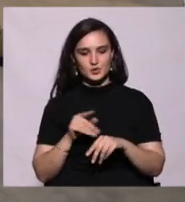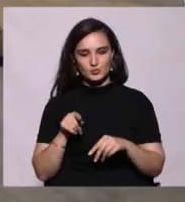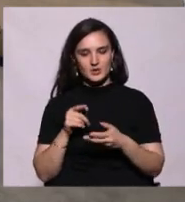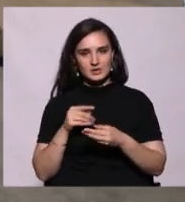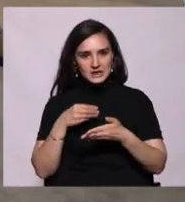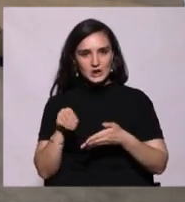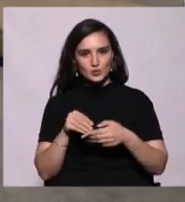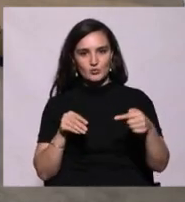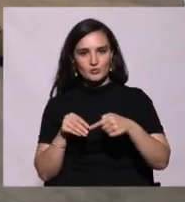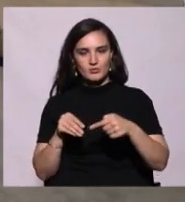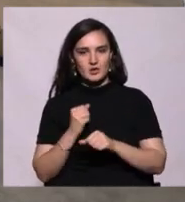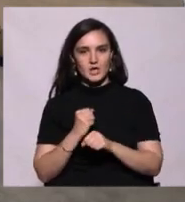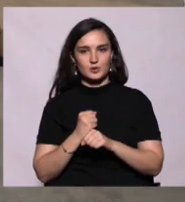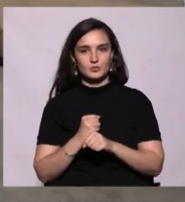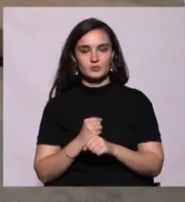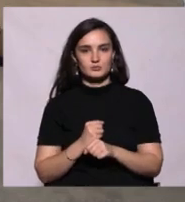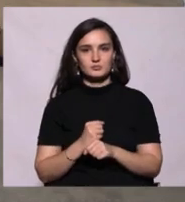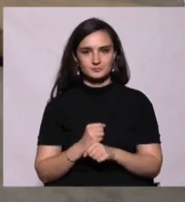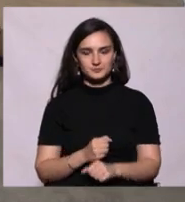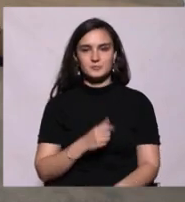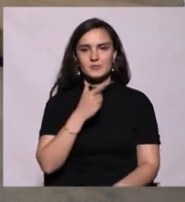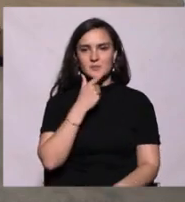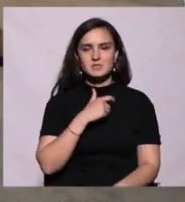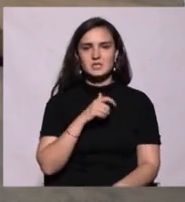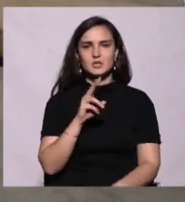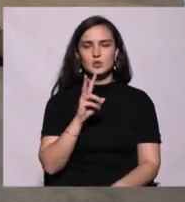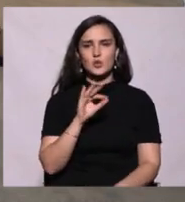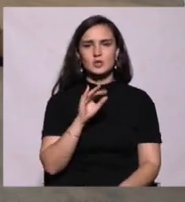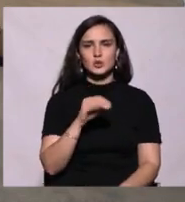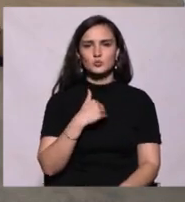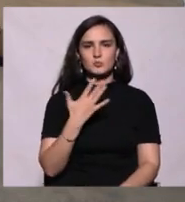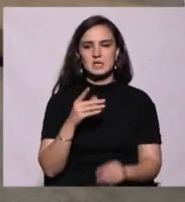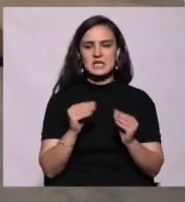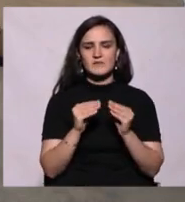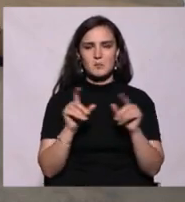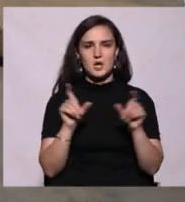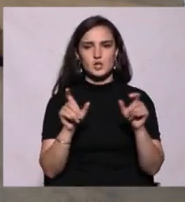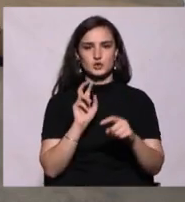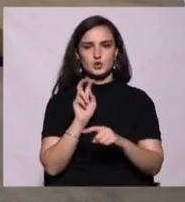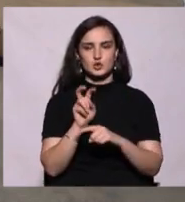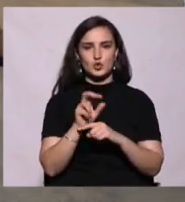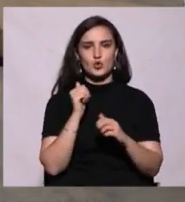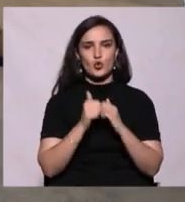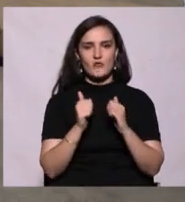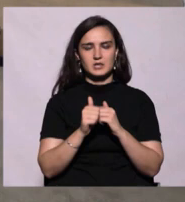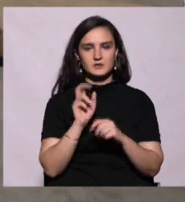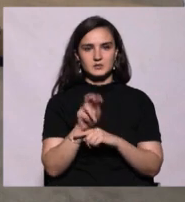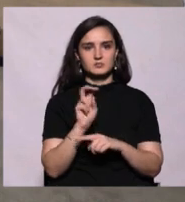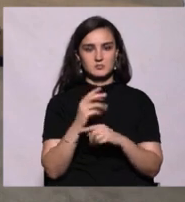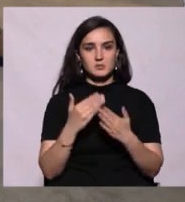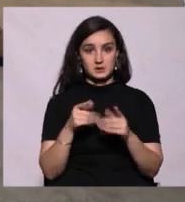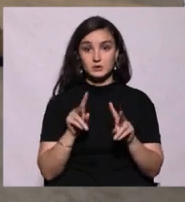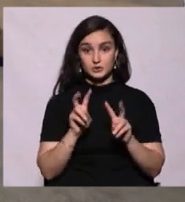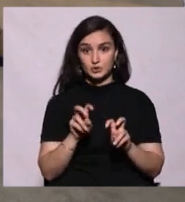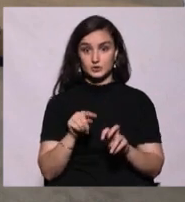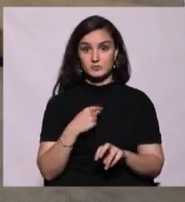a friendship. That's great. So, Mr. Carter, if I go to one and the same shop all over again, does it